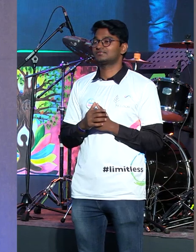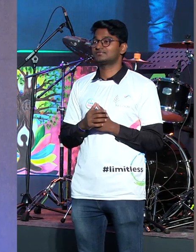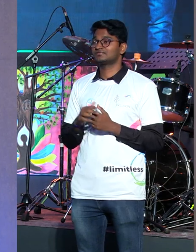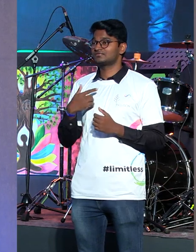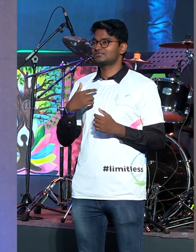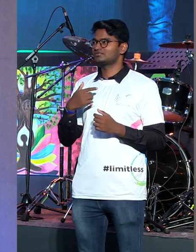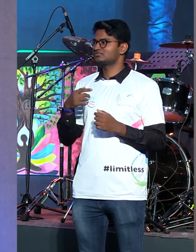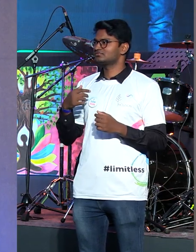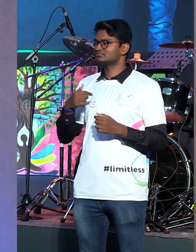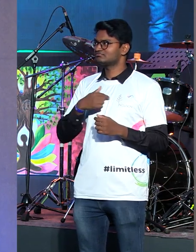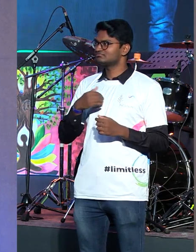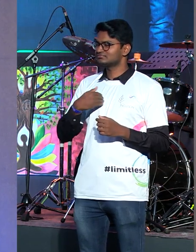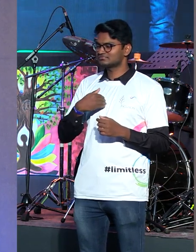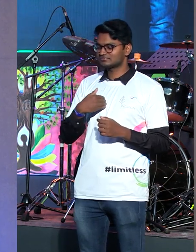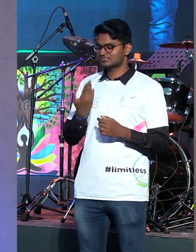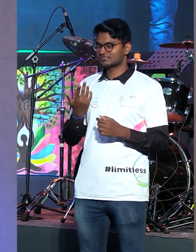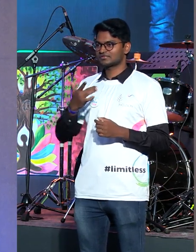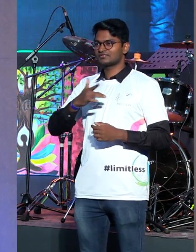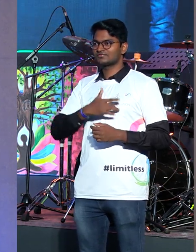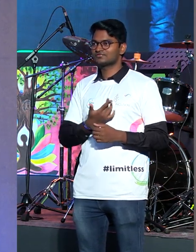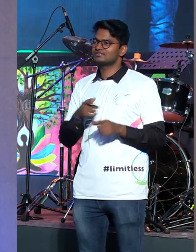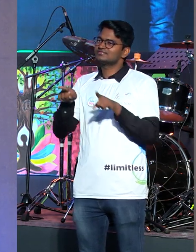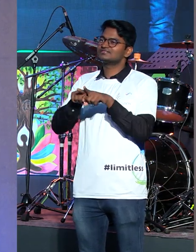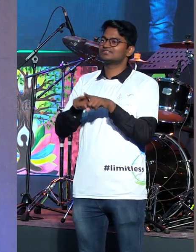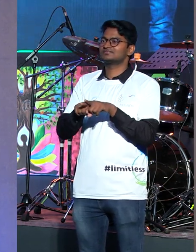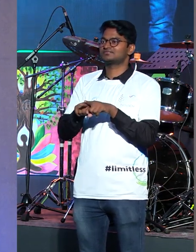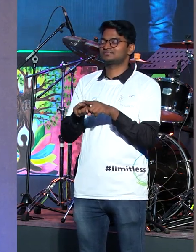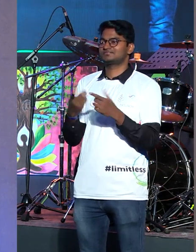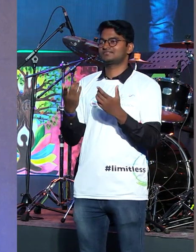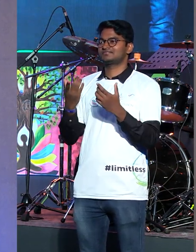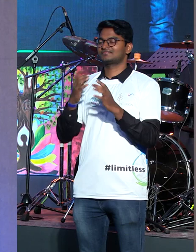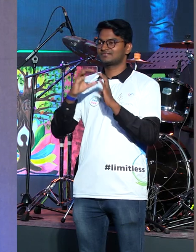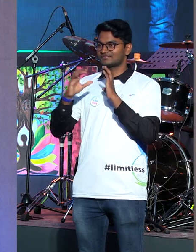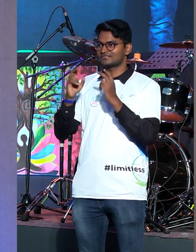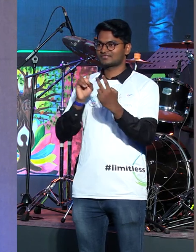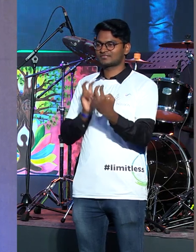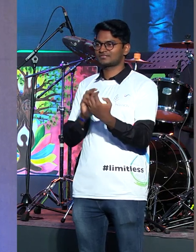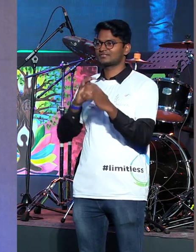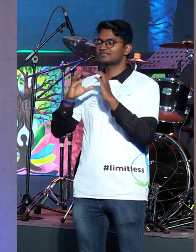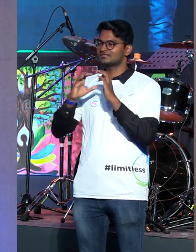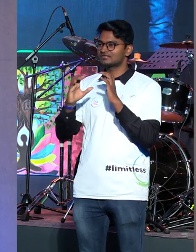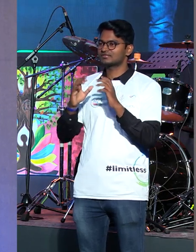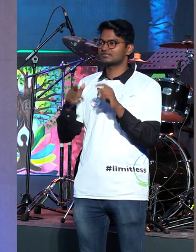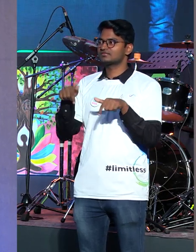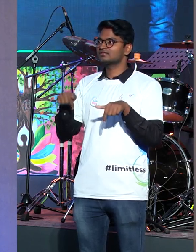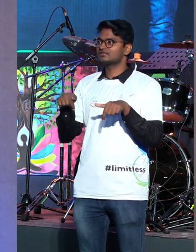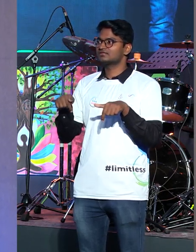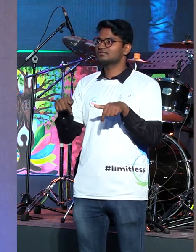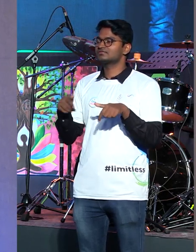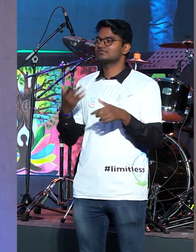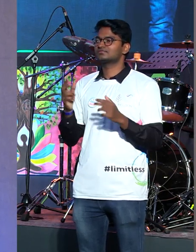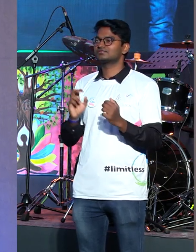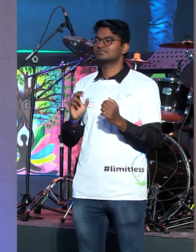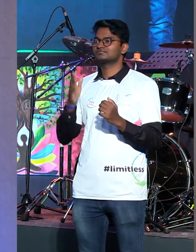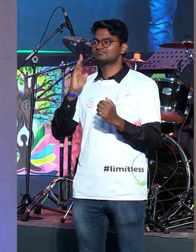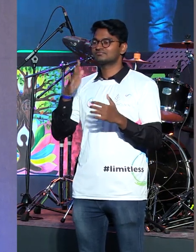really no favorite. If I'm sitting here and talking to you, I'm only at the moment thinking about that, and this takes precedence over everything else.